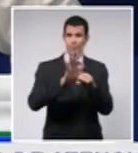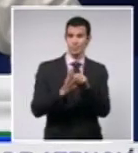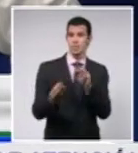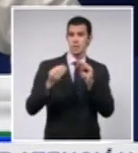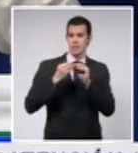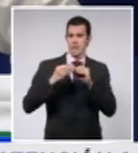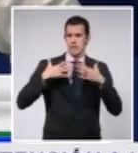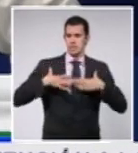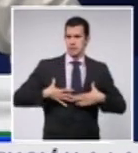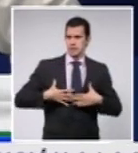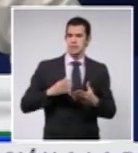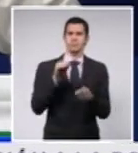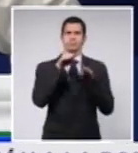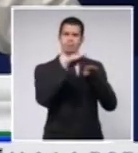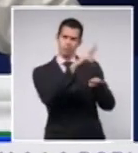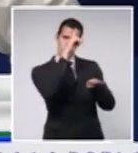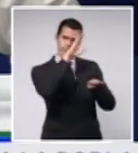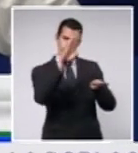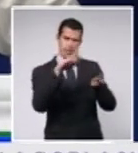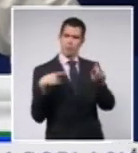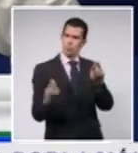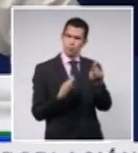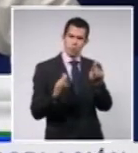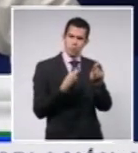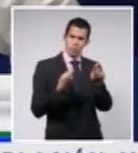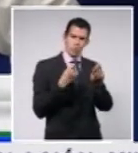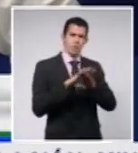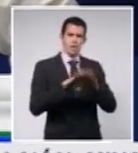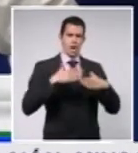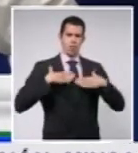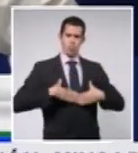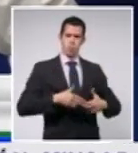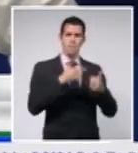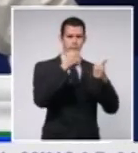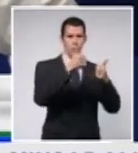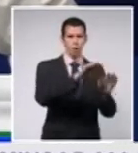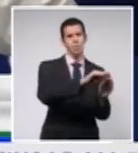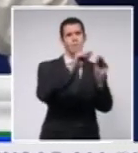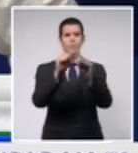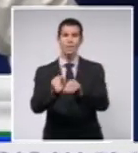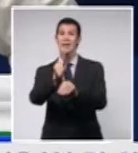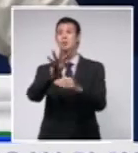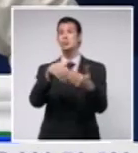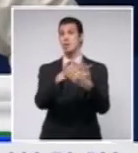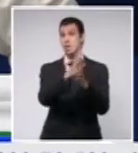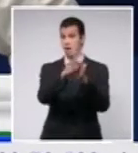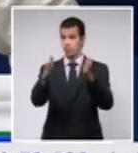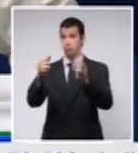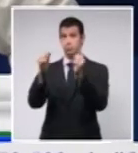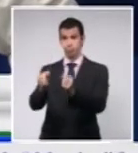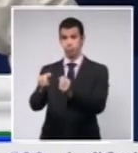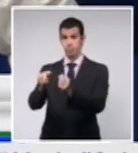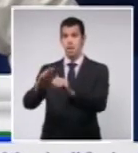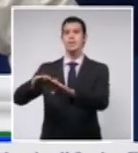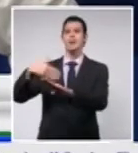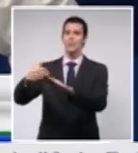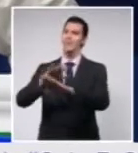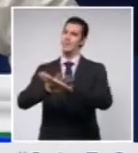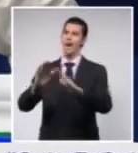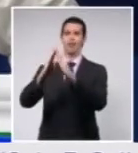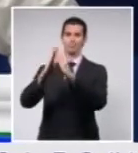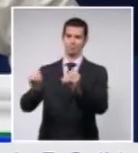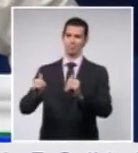89.5% of all confirmed cases in Cuba, have recovered from the virus. Today,